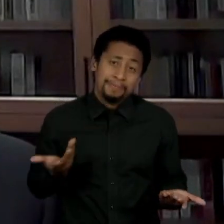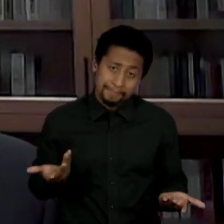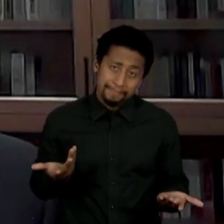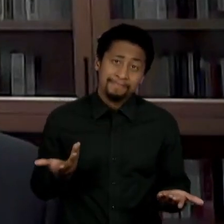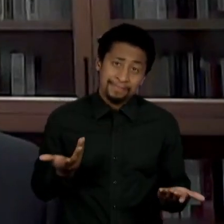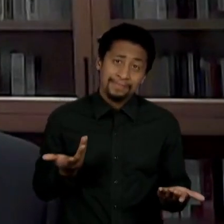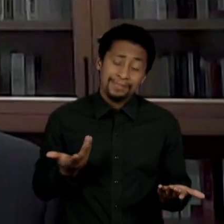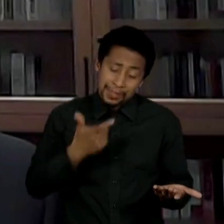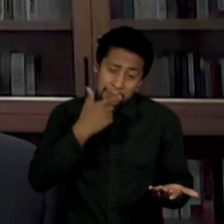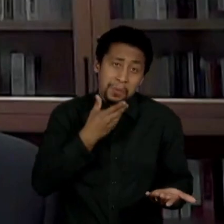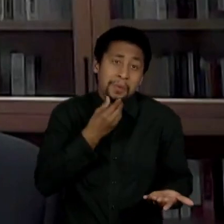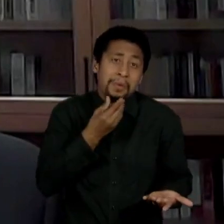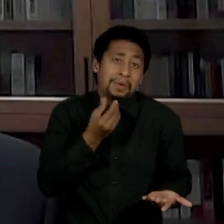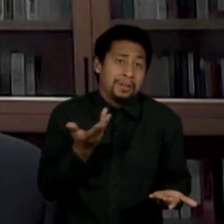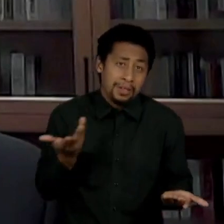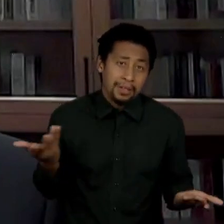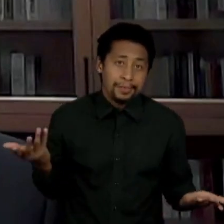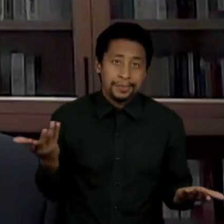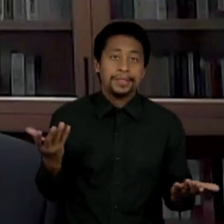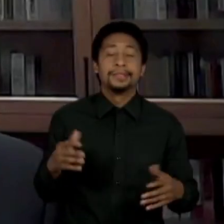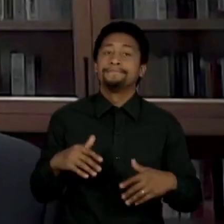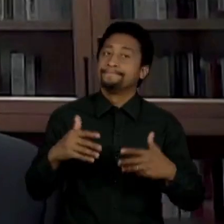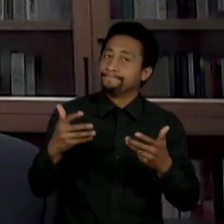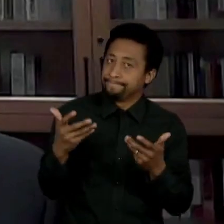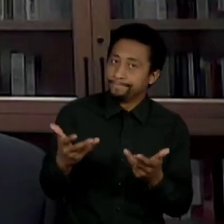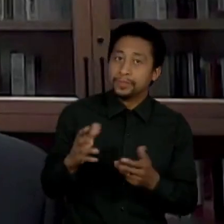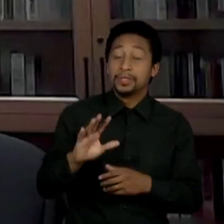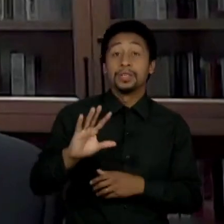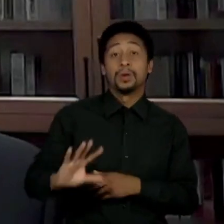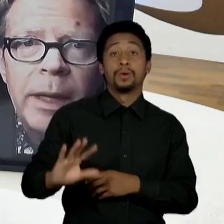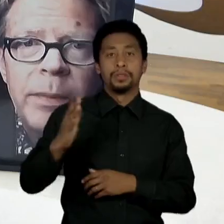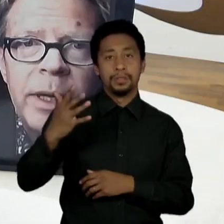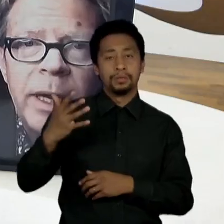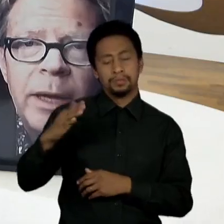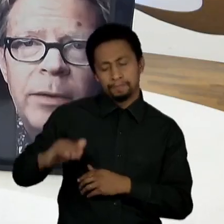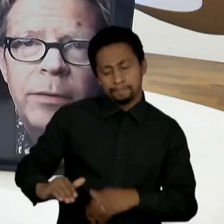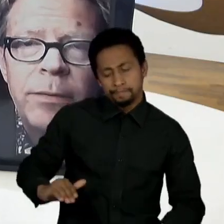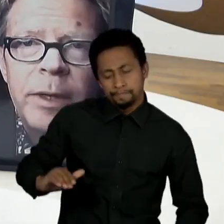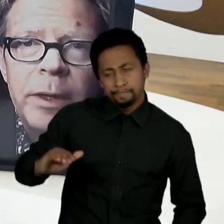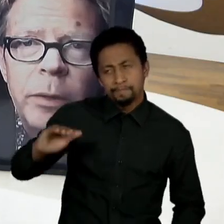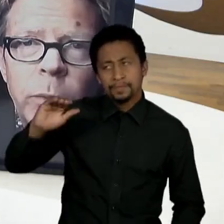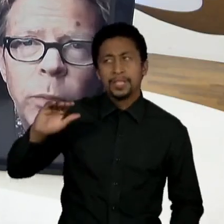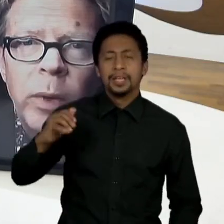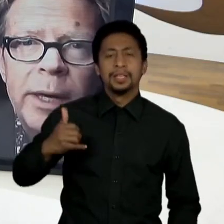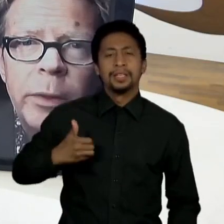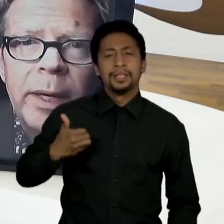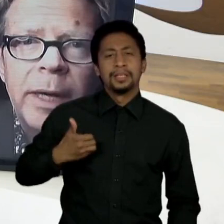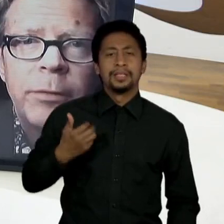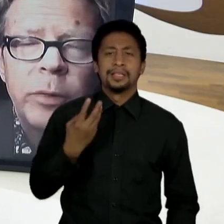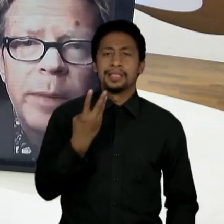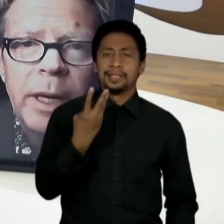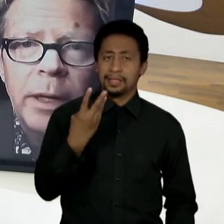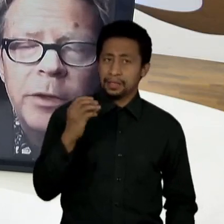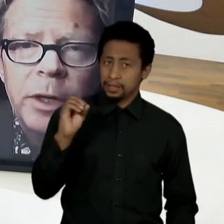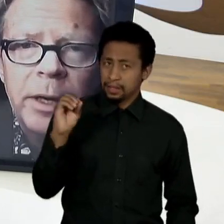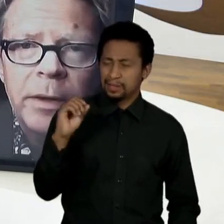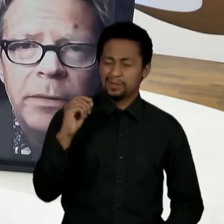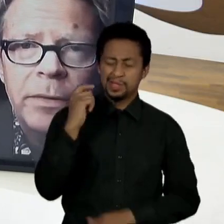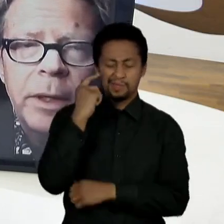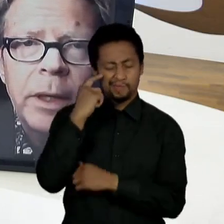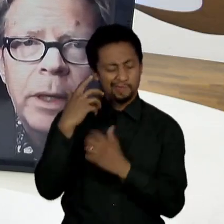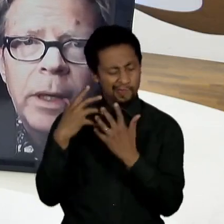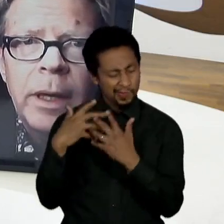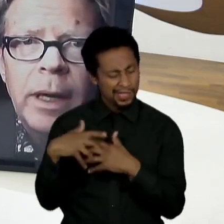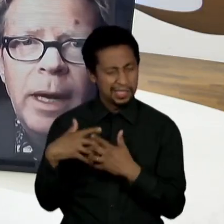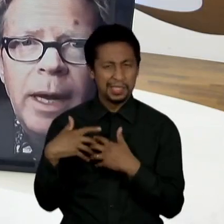I am a man. And I would say that in my 30s, I began to feel, why do I have to